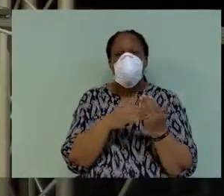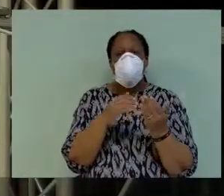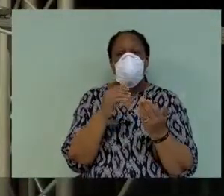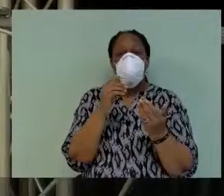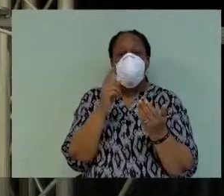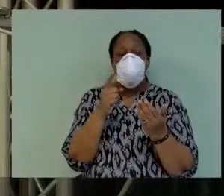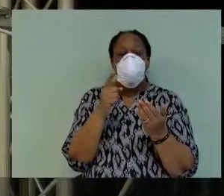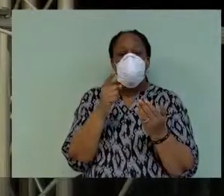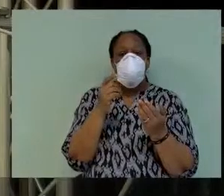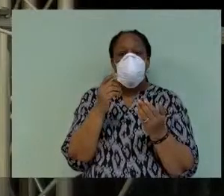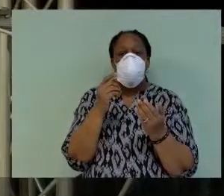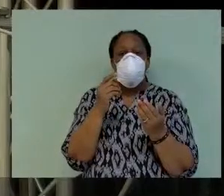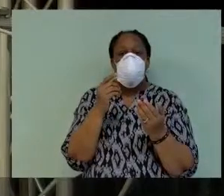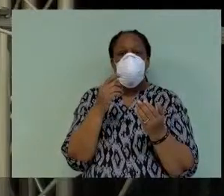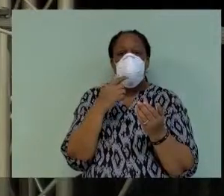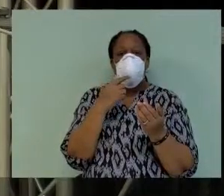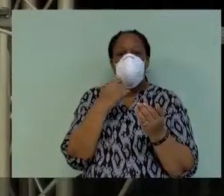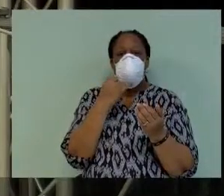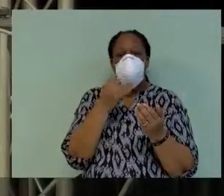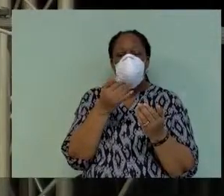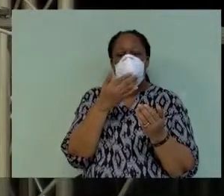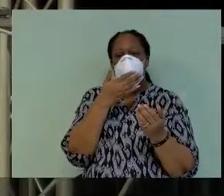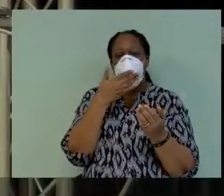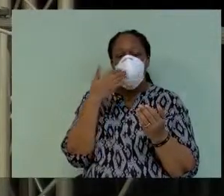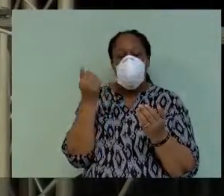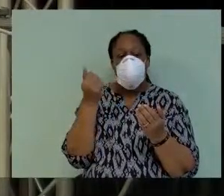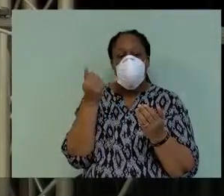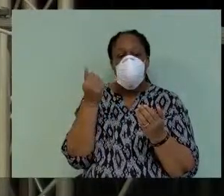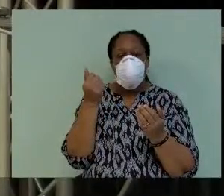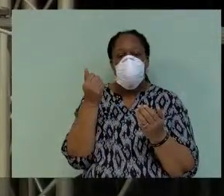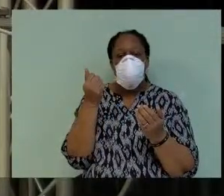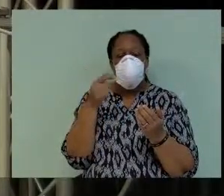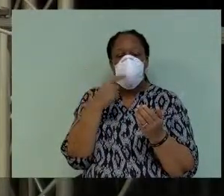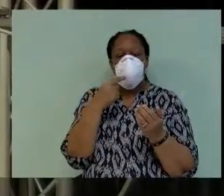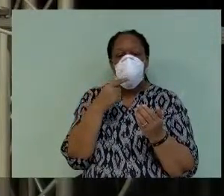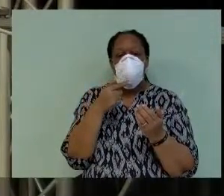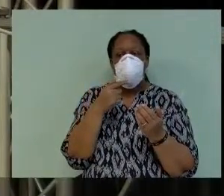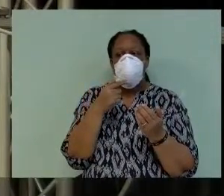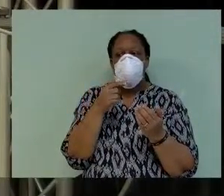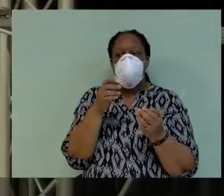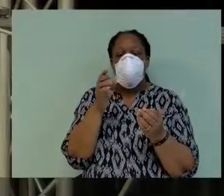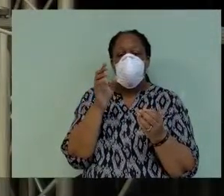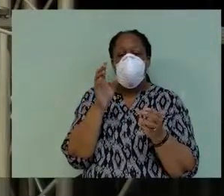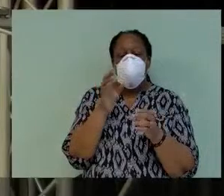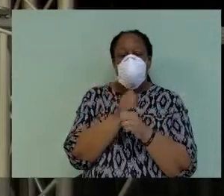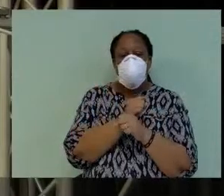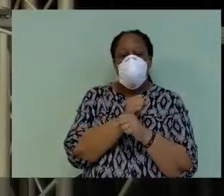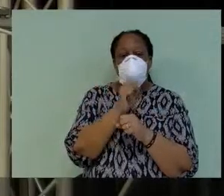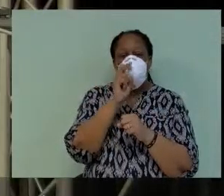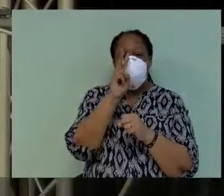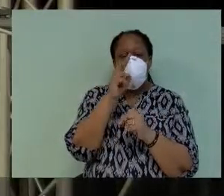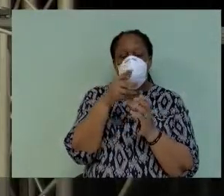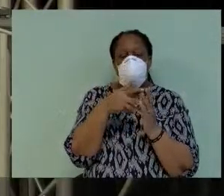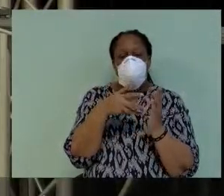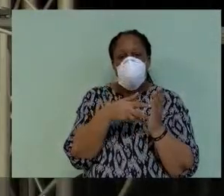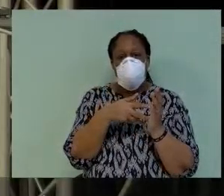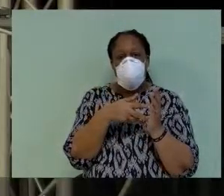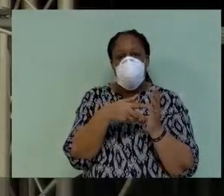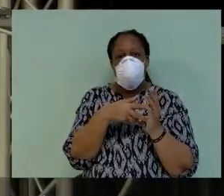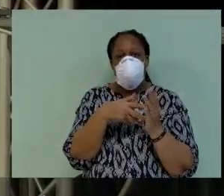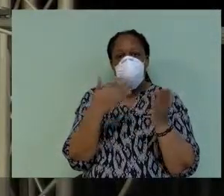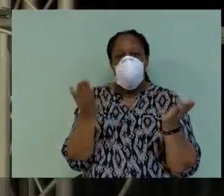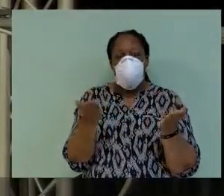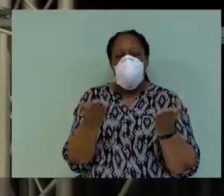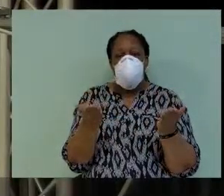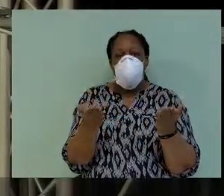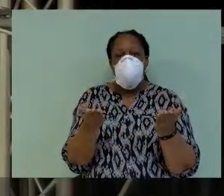Covered after they have 2 negative tests 3 days after being symptom-free. Here, out of an